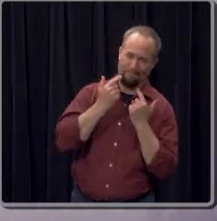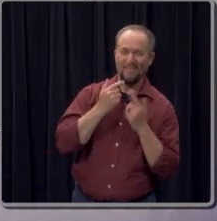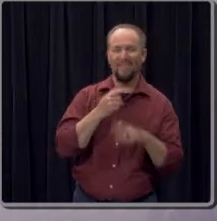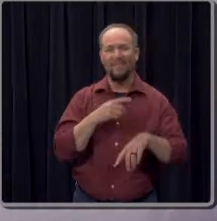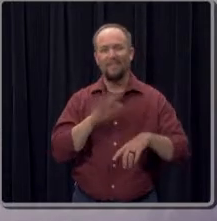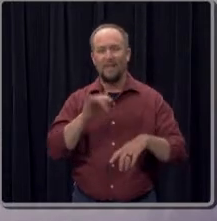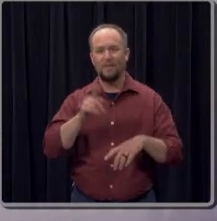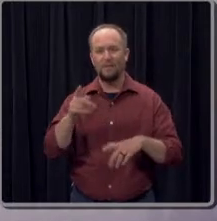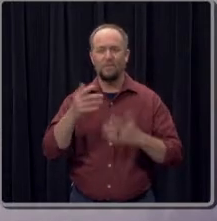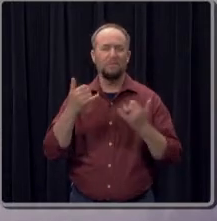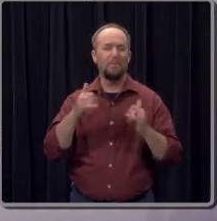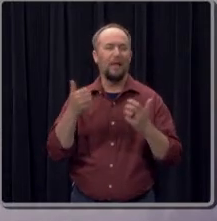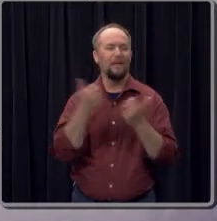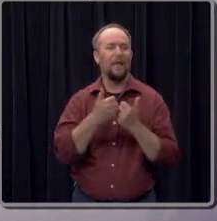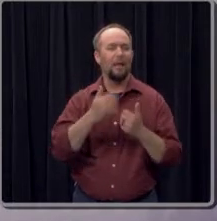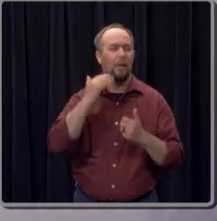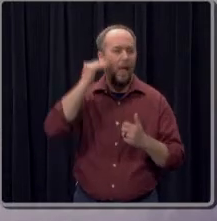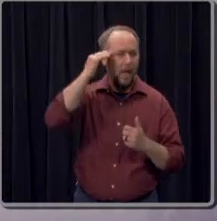she was playing Heads and Tails.